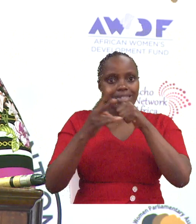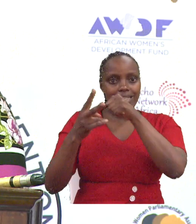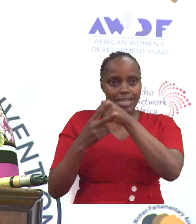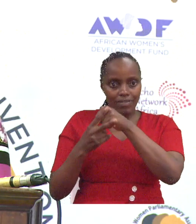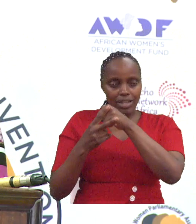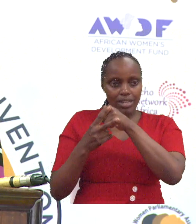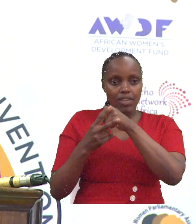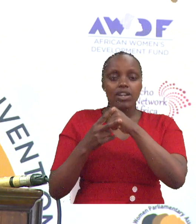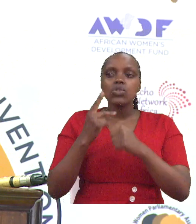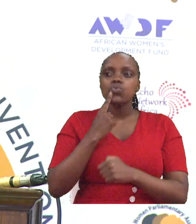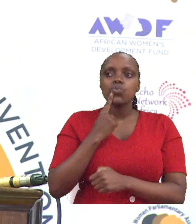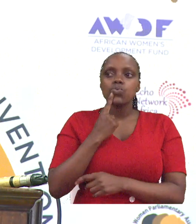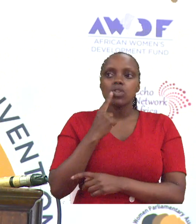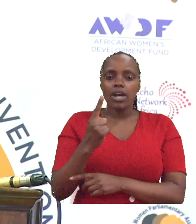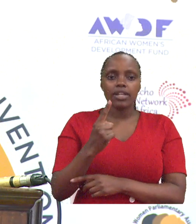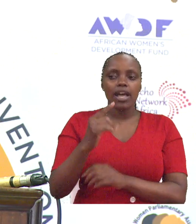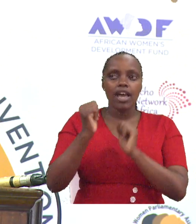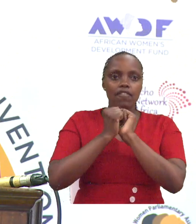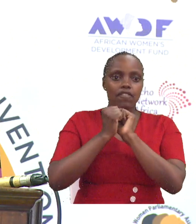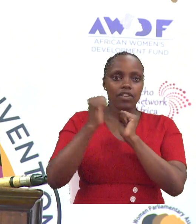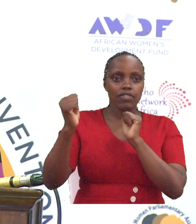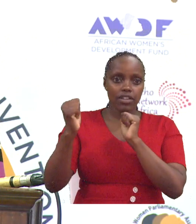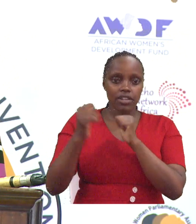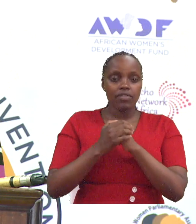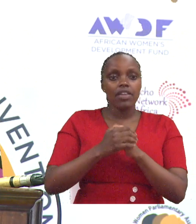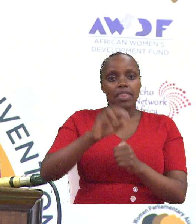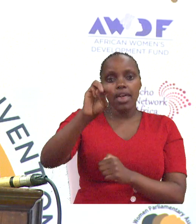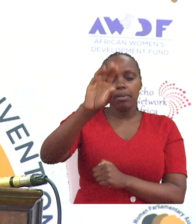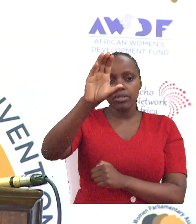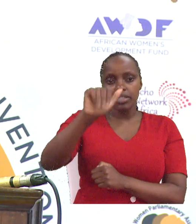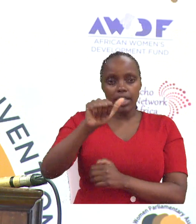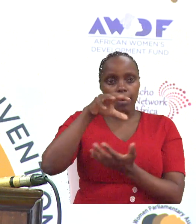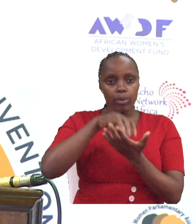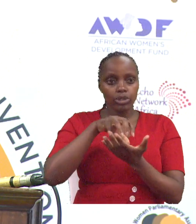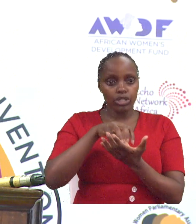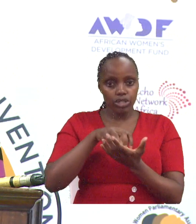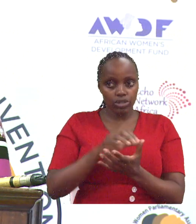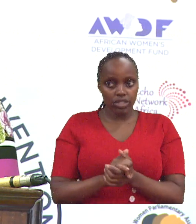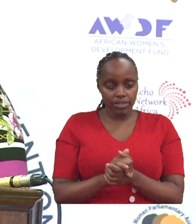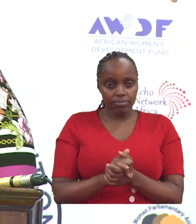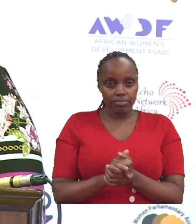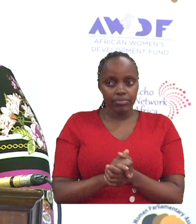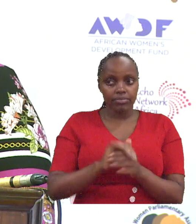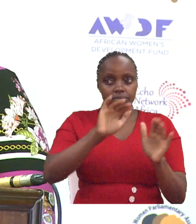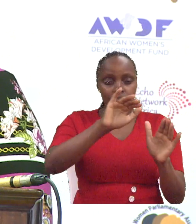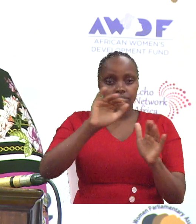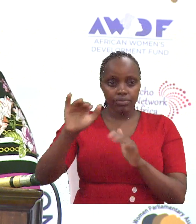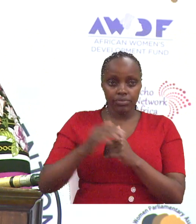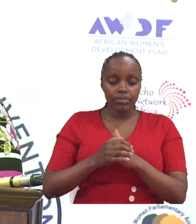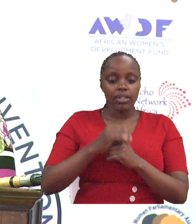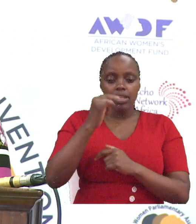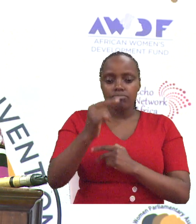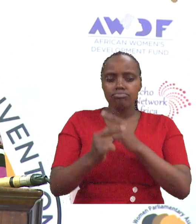97 to 115 at the County Assembly. Sound